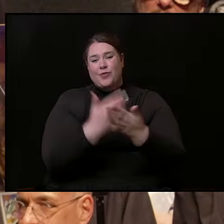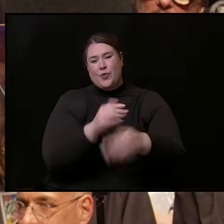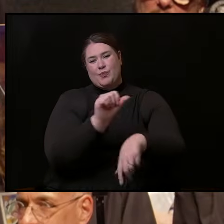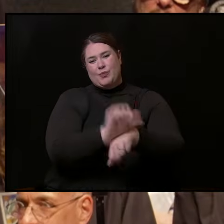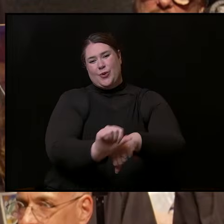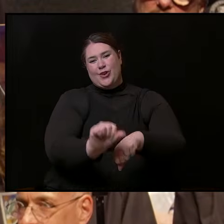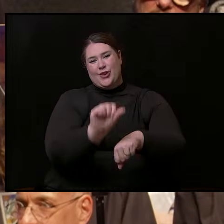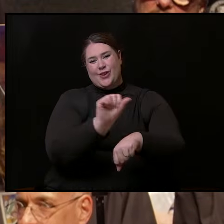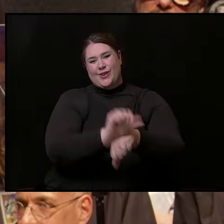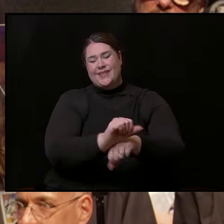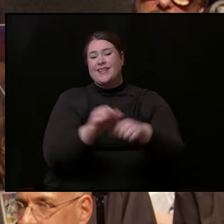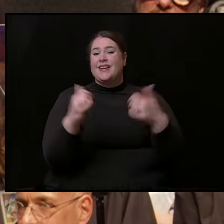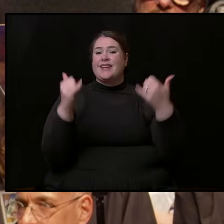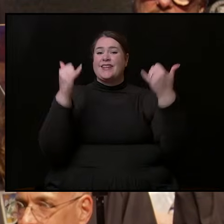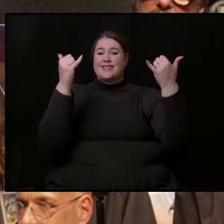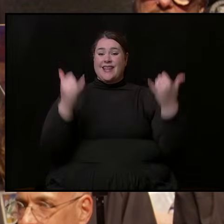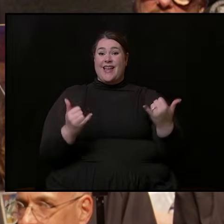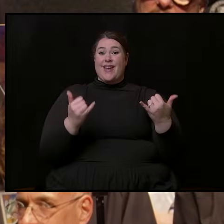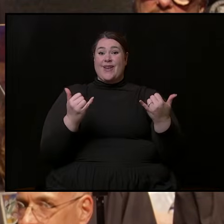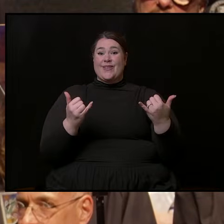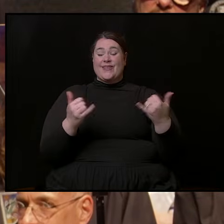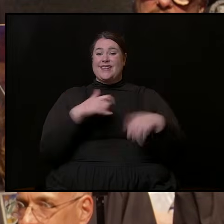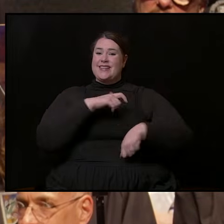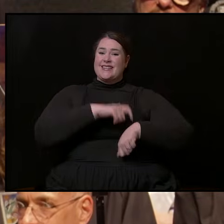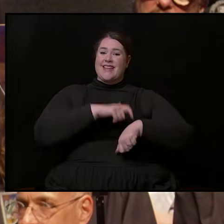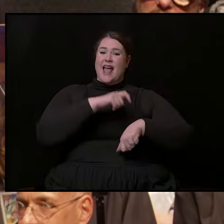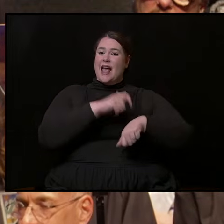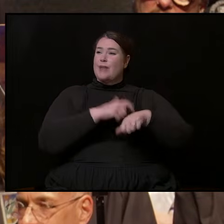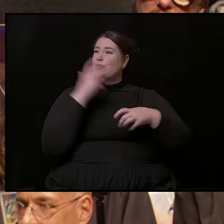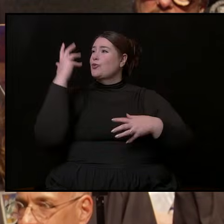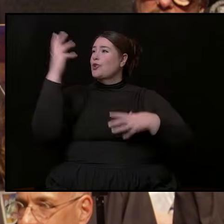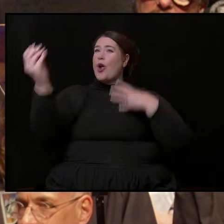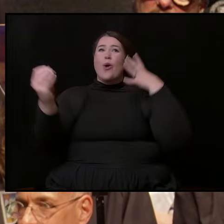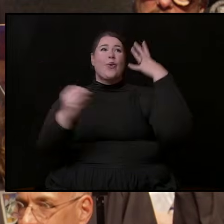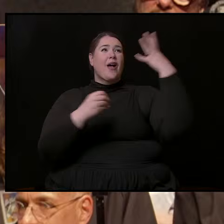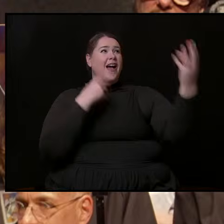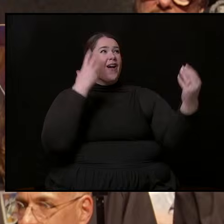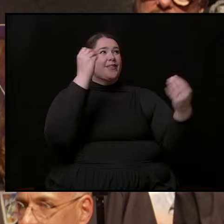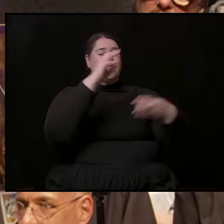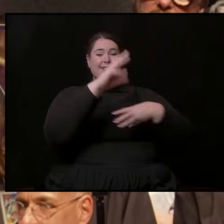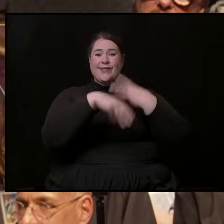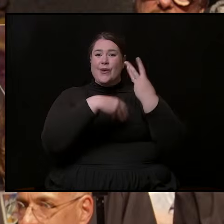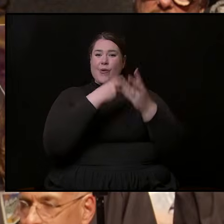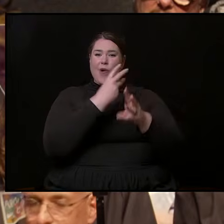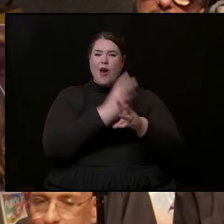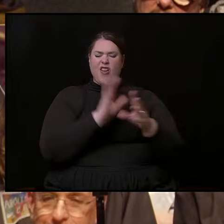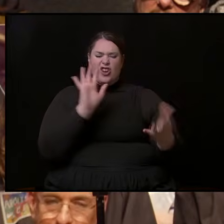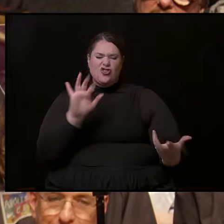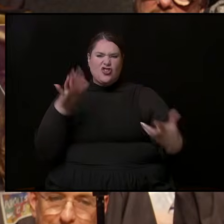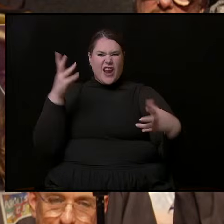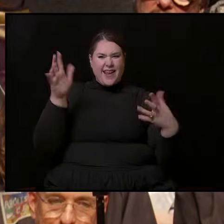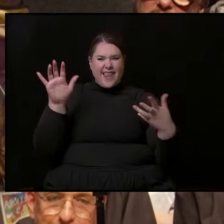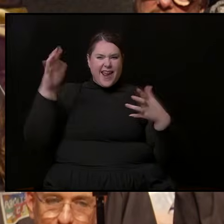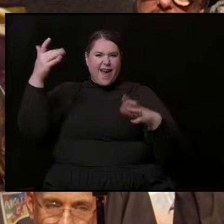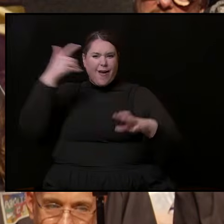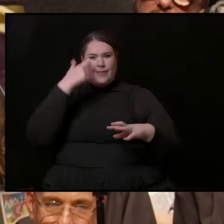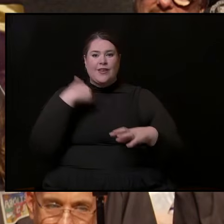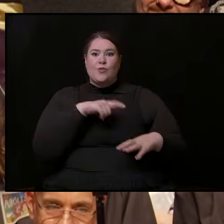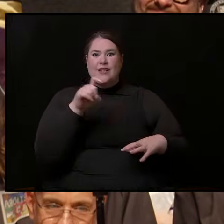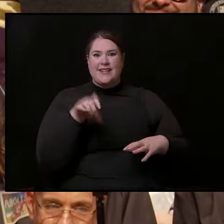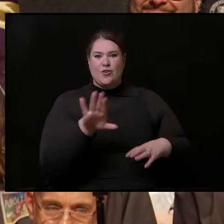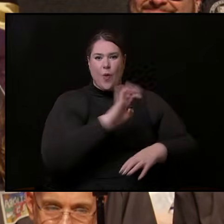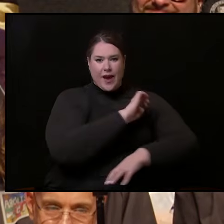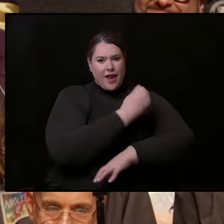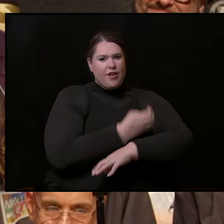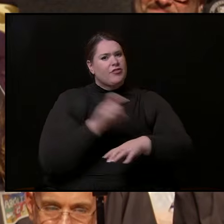done. Now, it's time to go out into this world and shake it up because we need your